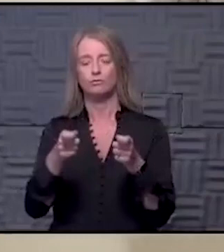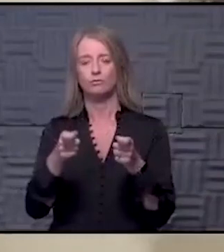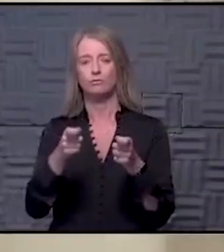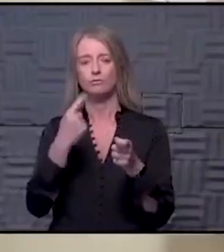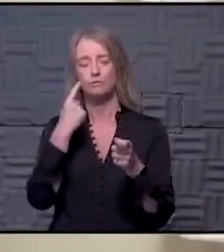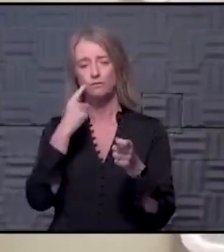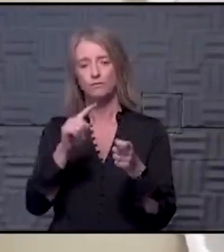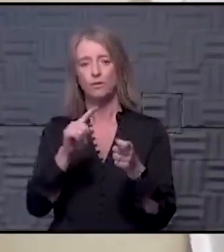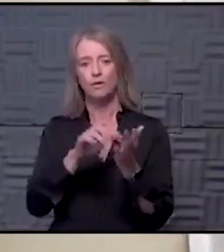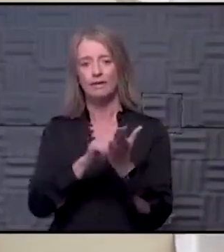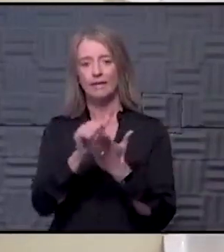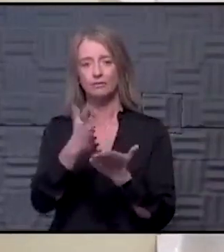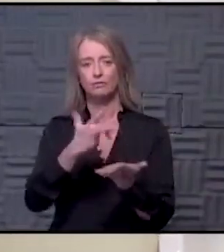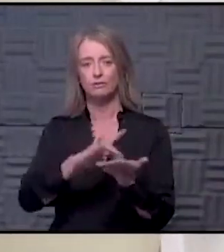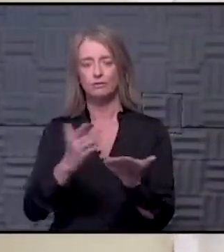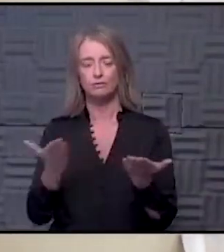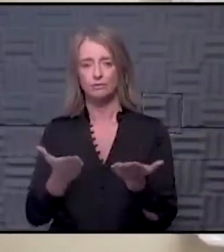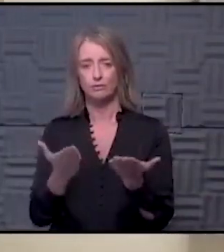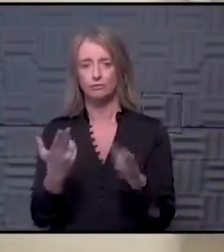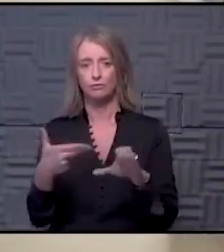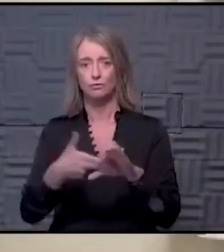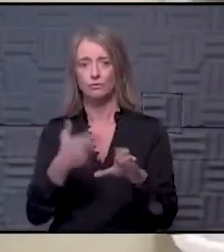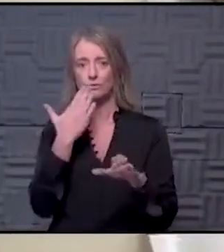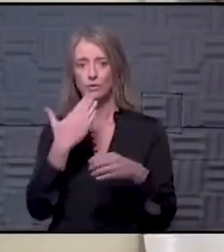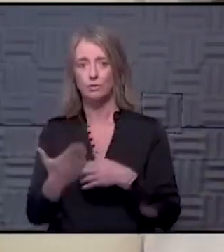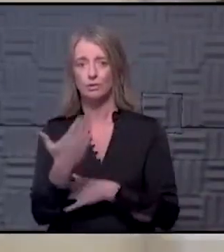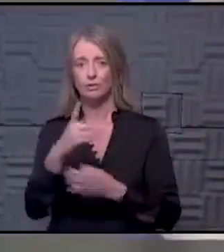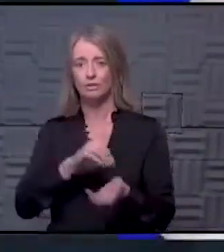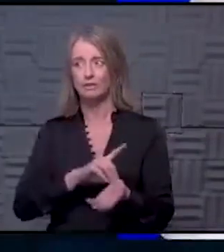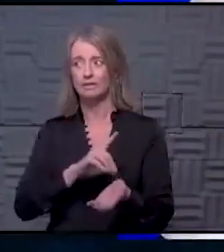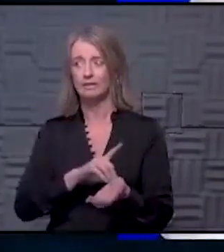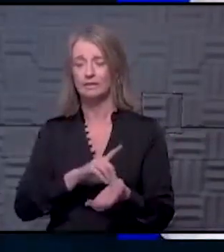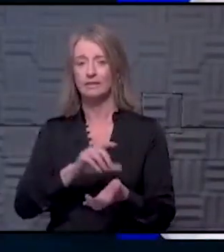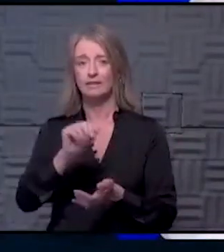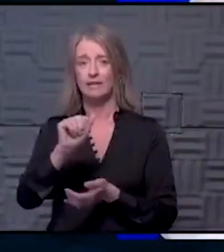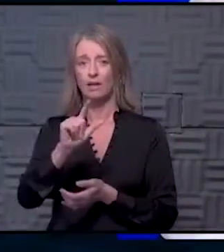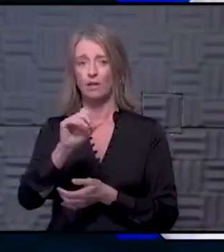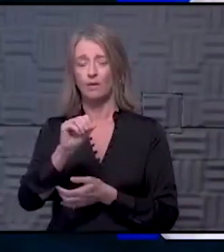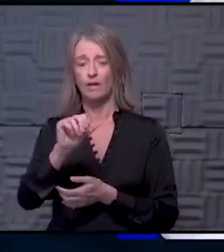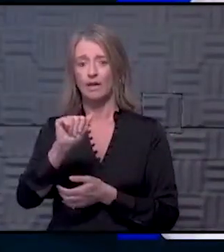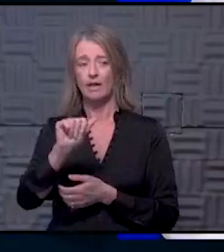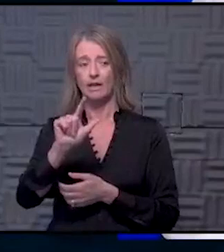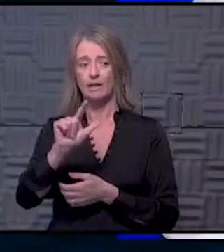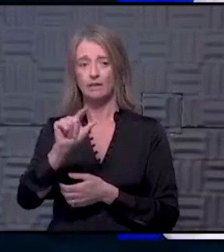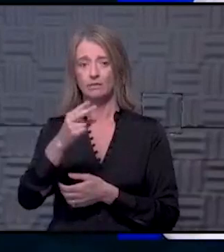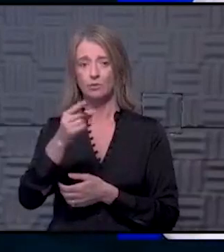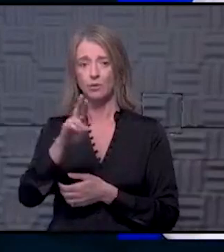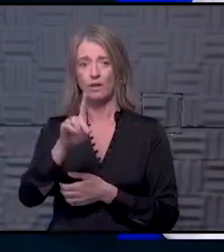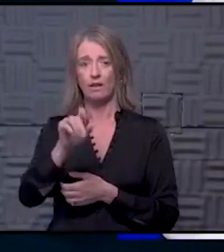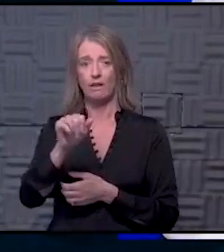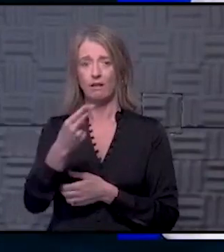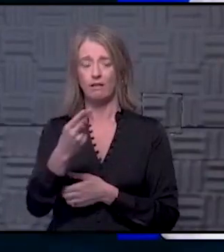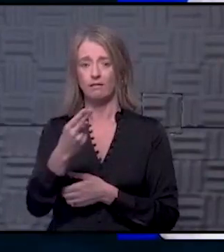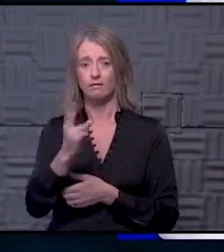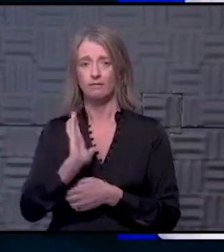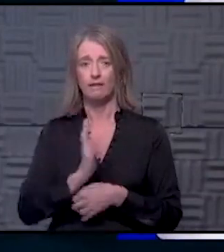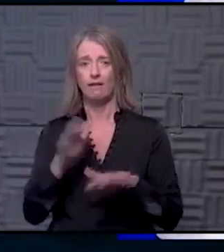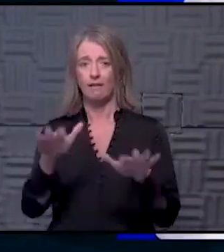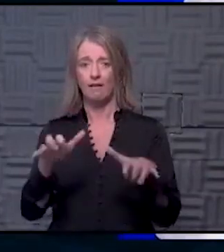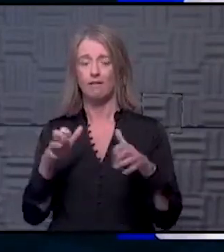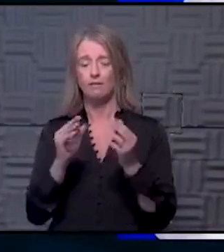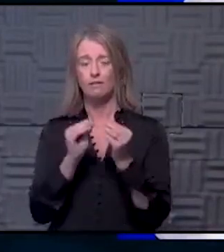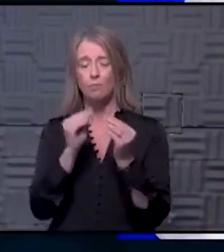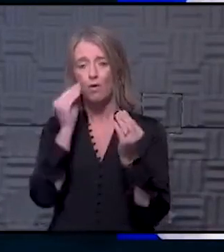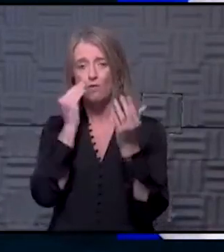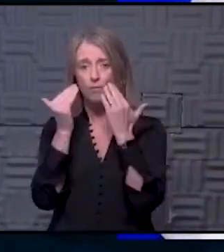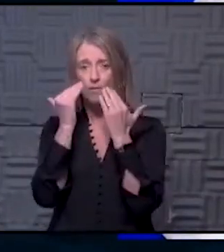of Kansas Cancer Center to join us. Good morning, Dr. Al-Ola Abdallah. Our audience may be more